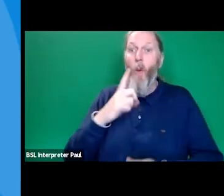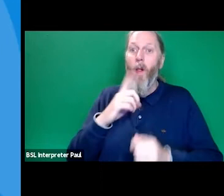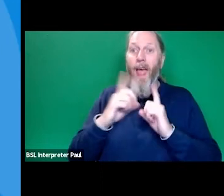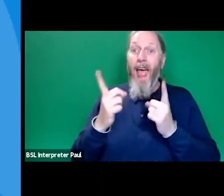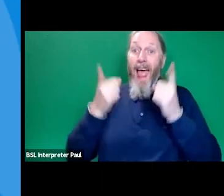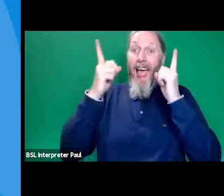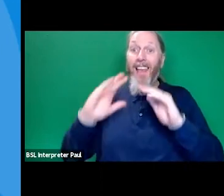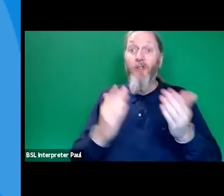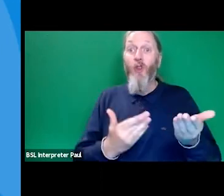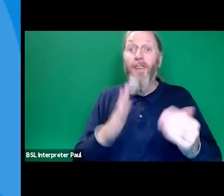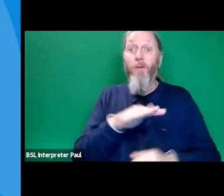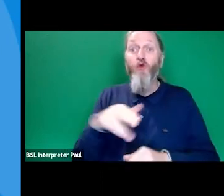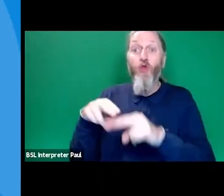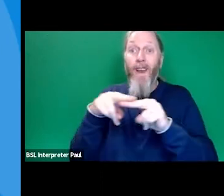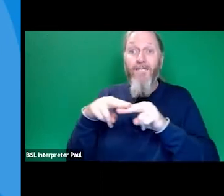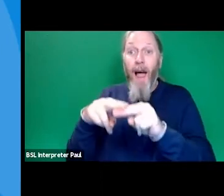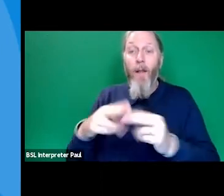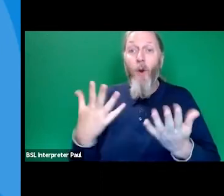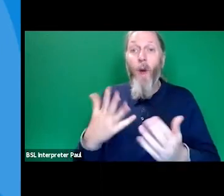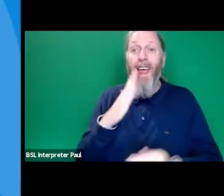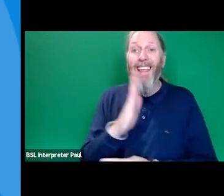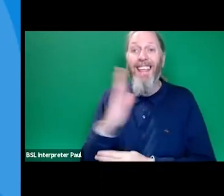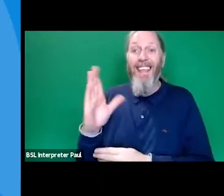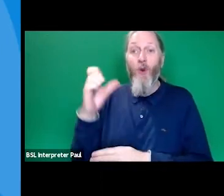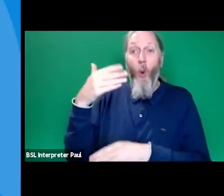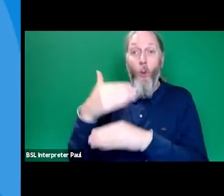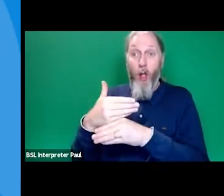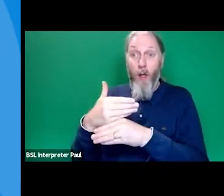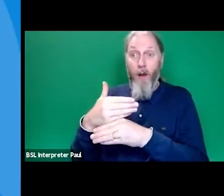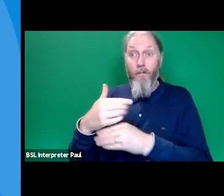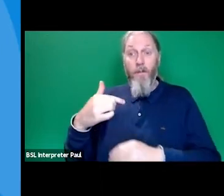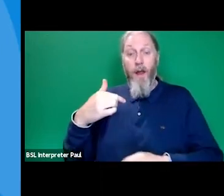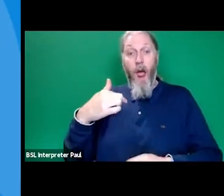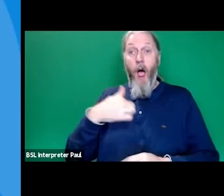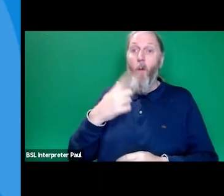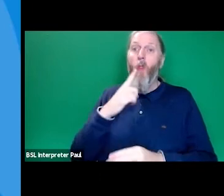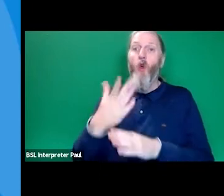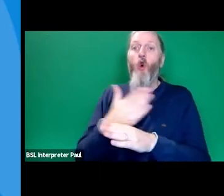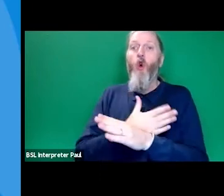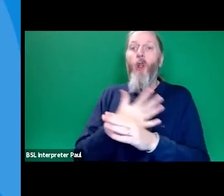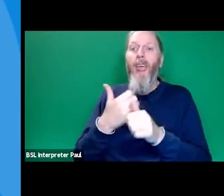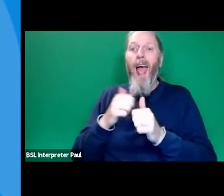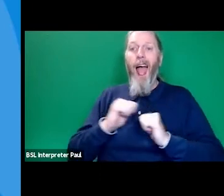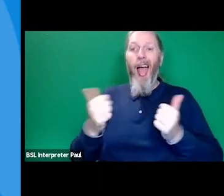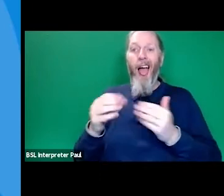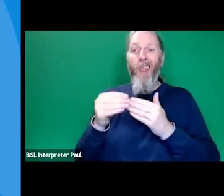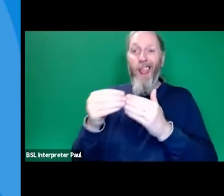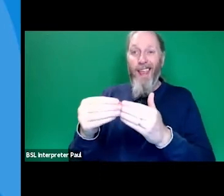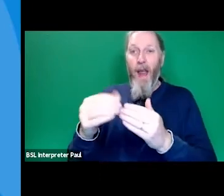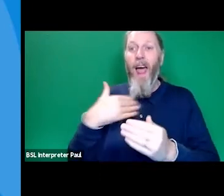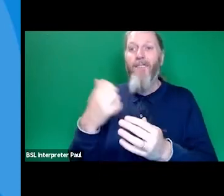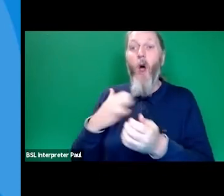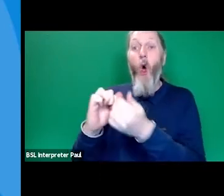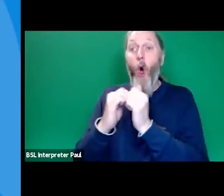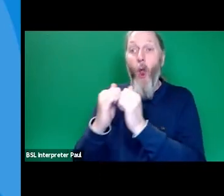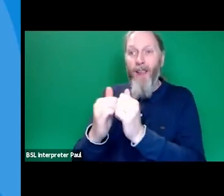East Cornwall. And I have an early help lead for the council, and I'm joined by my colleagues, Amanda Smith,